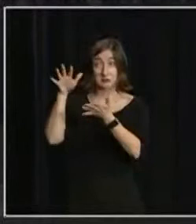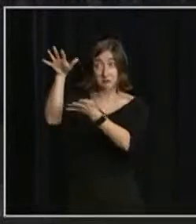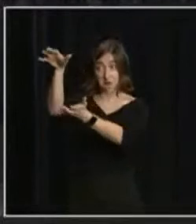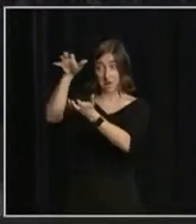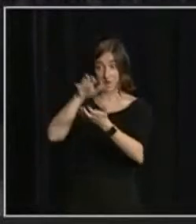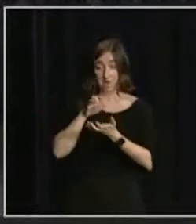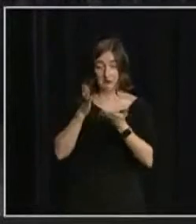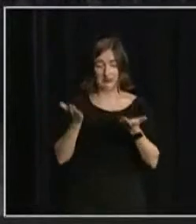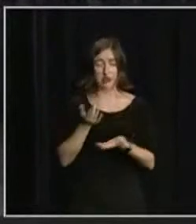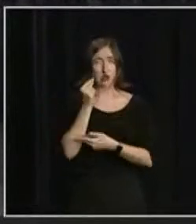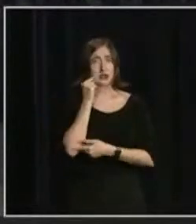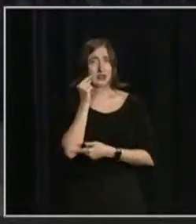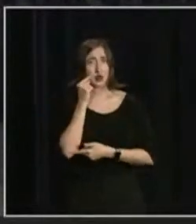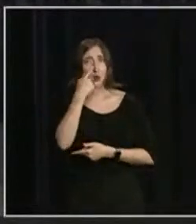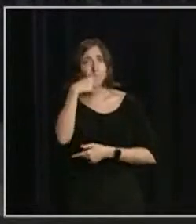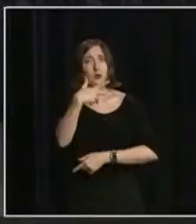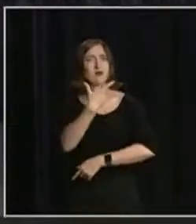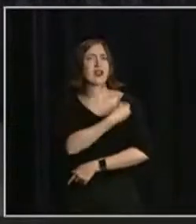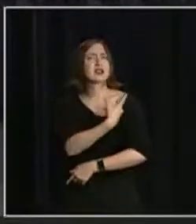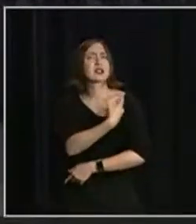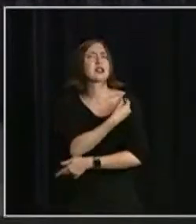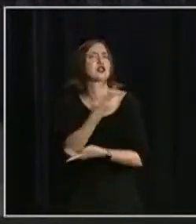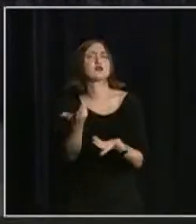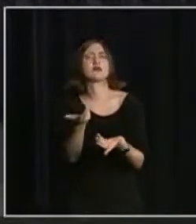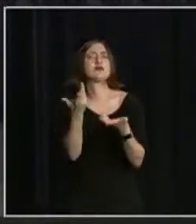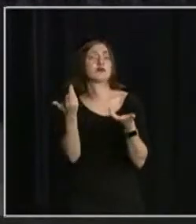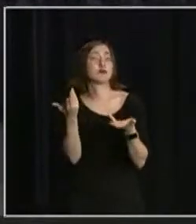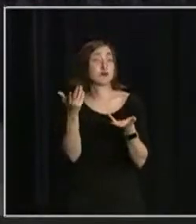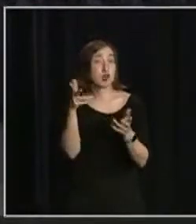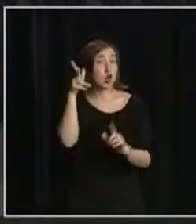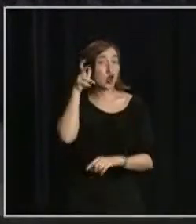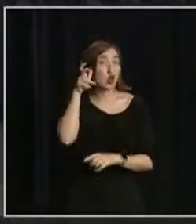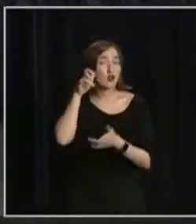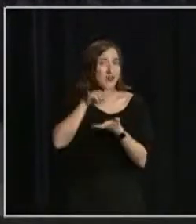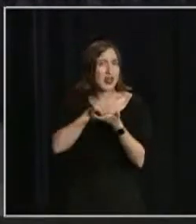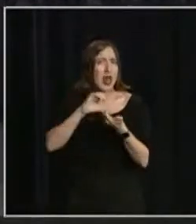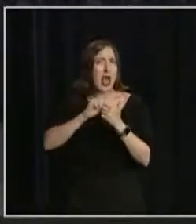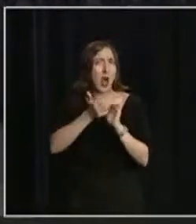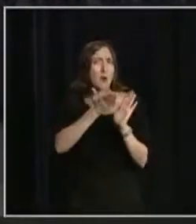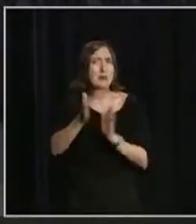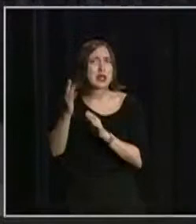Have y'all received word of that funding? And if so, how do y'all plan to use that money?